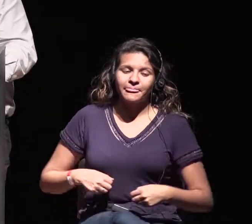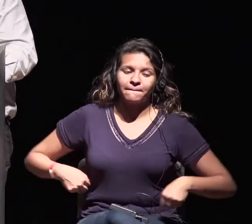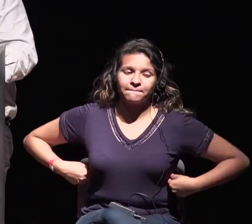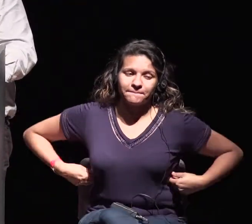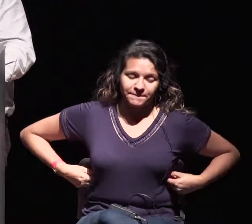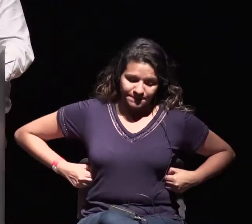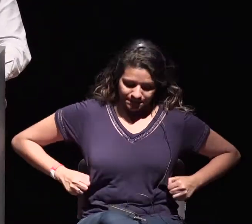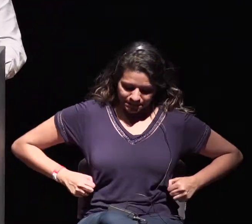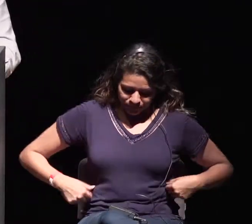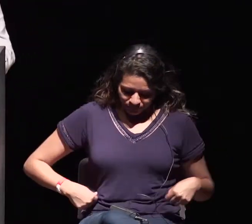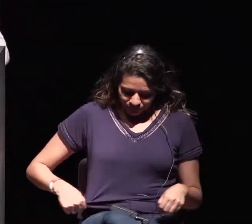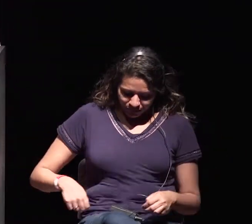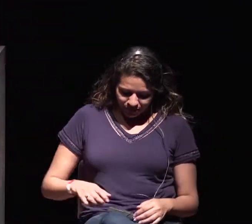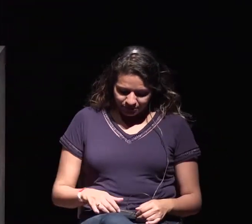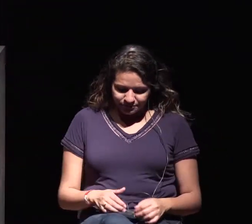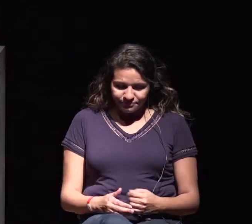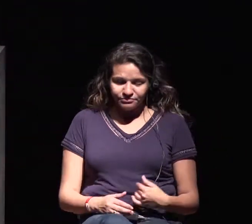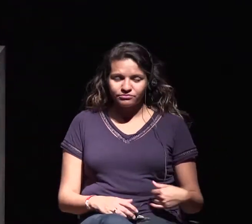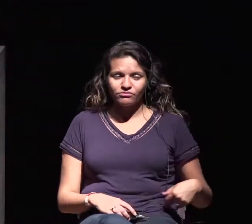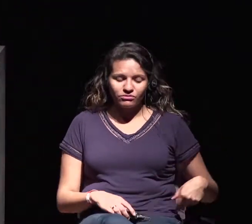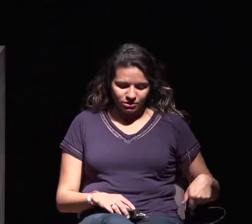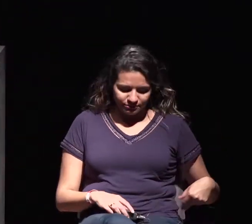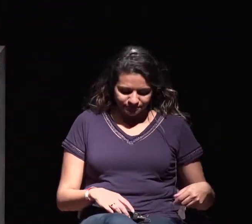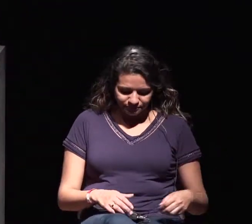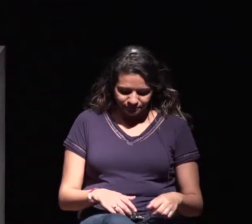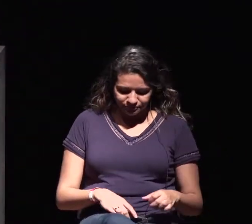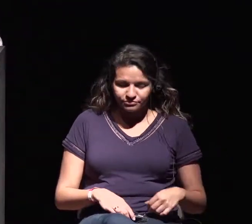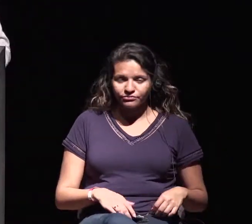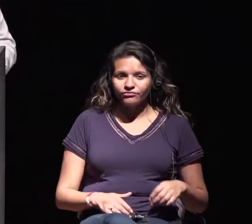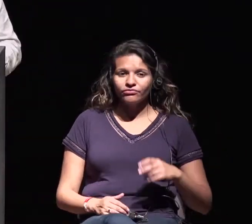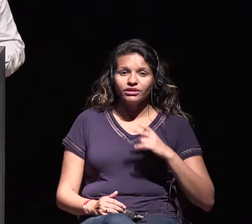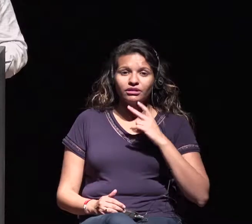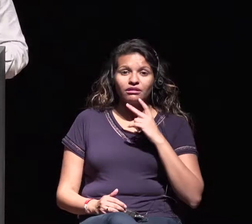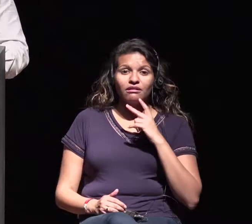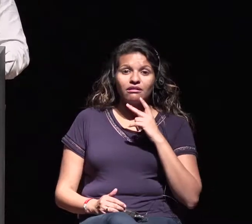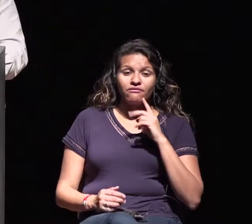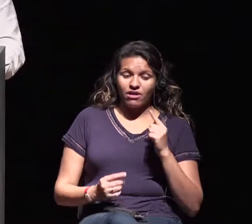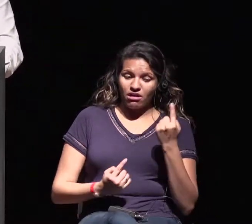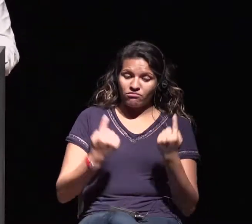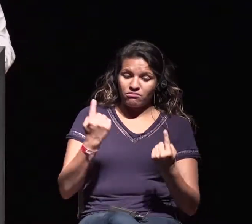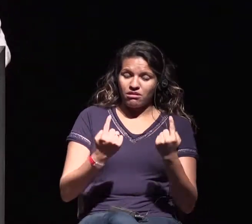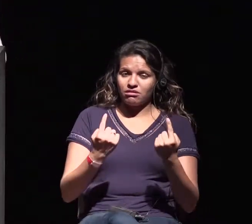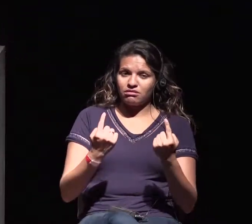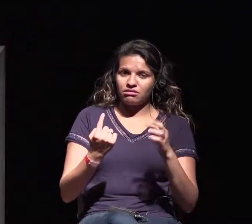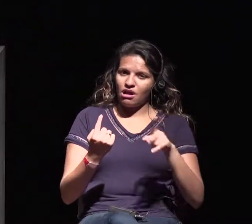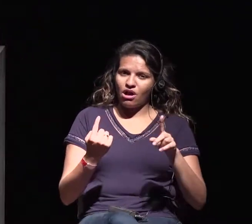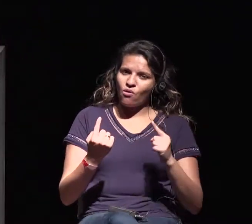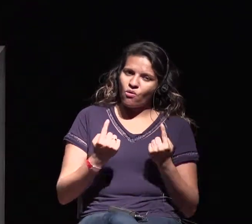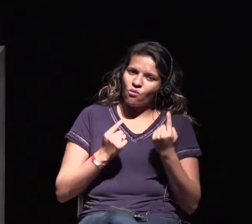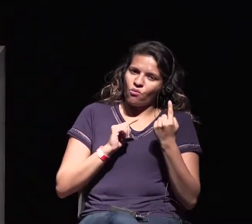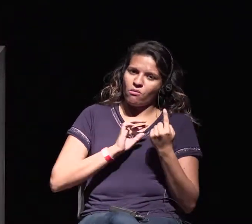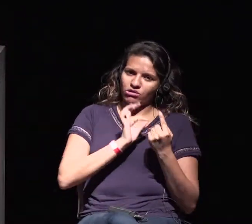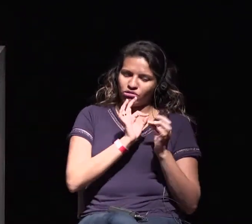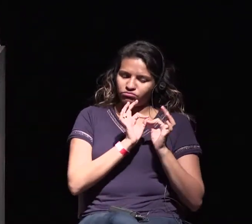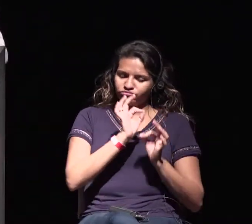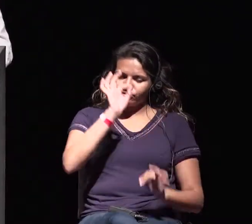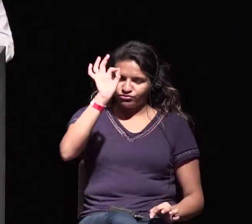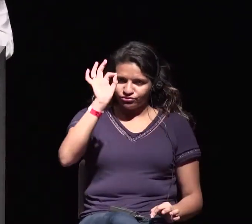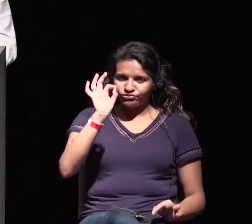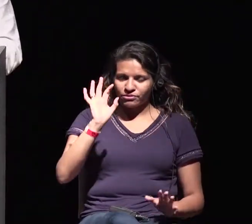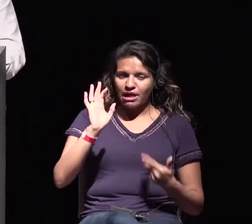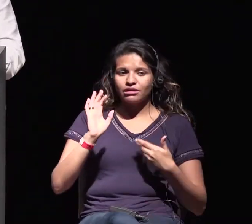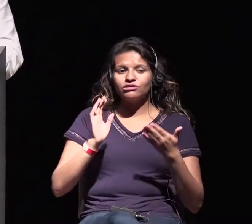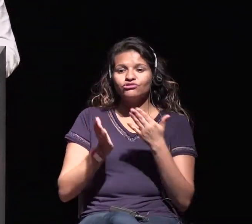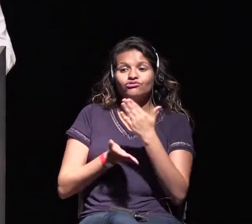it is one talk, don't you get worried. However, the talk is divided in two parts. First of all, I wanted to talk about a choreographed exhibition,